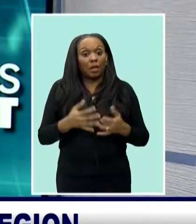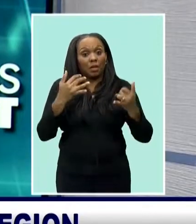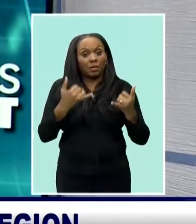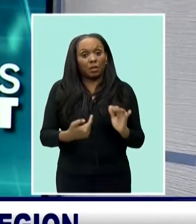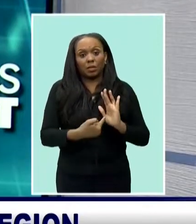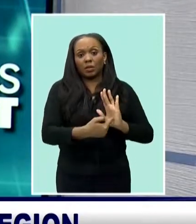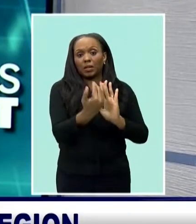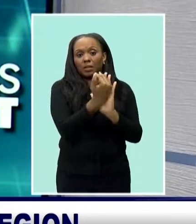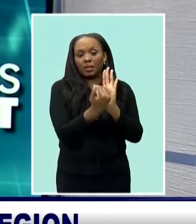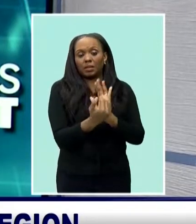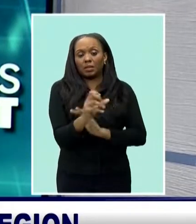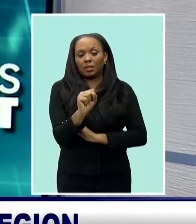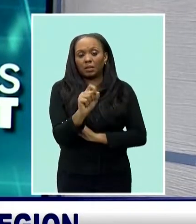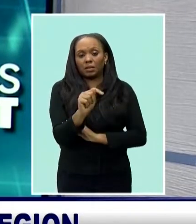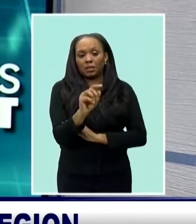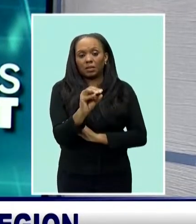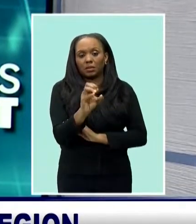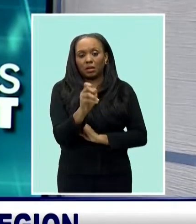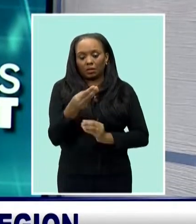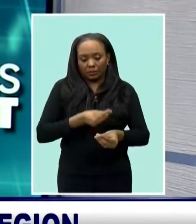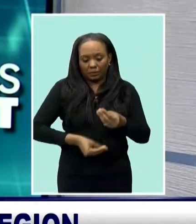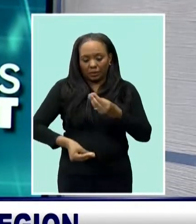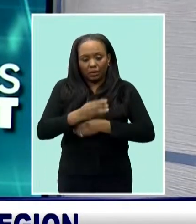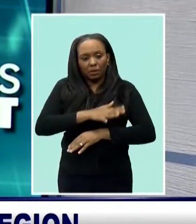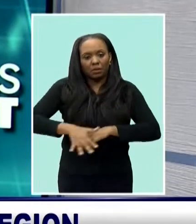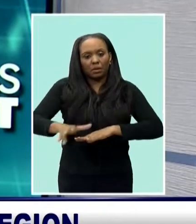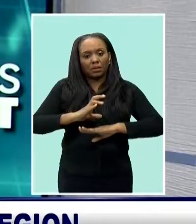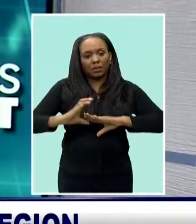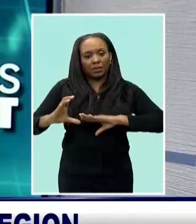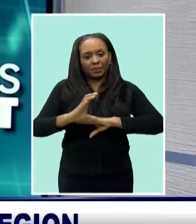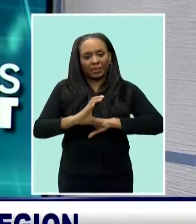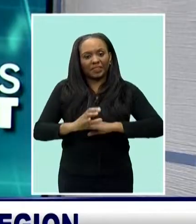take a look at how stocks traded on selected exchanges across our region.